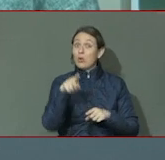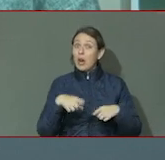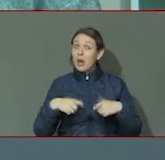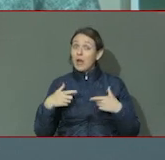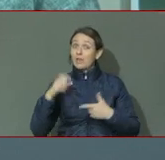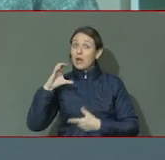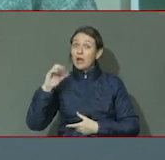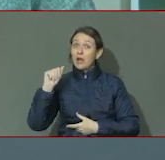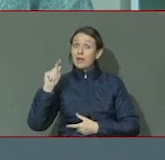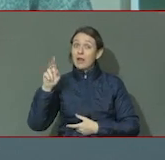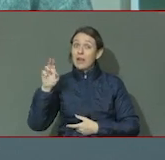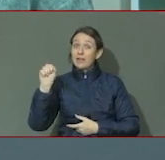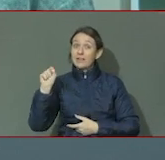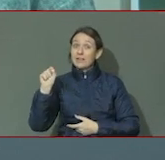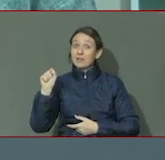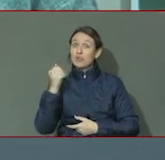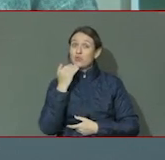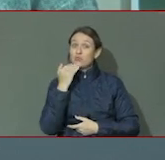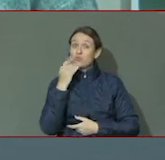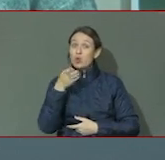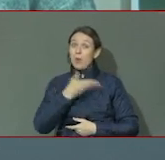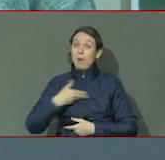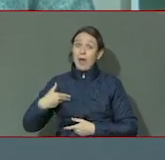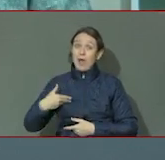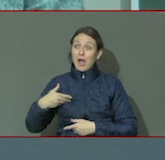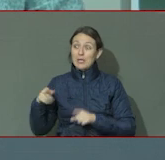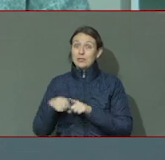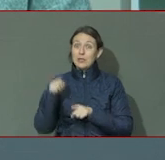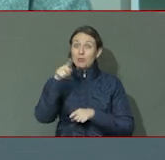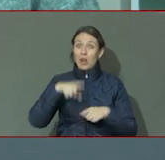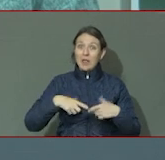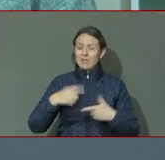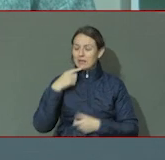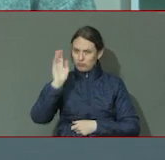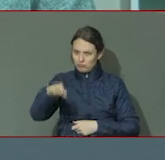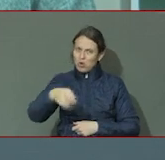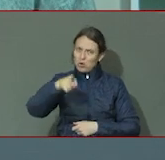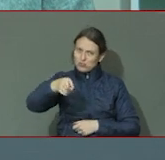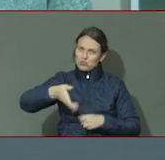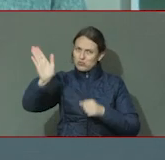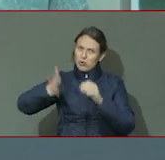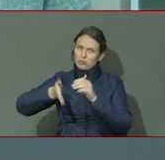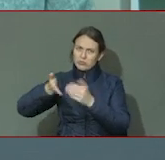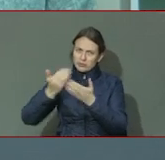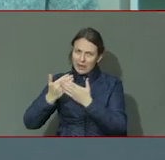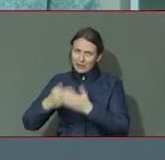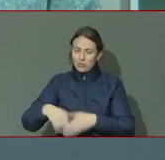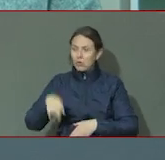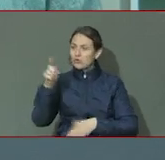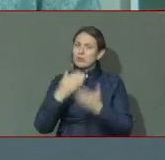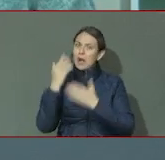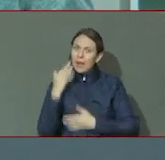catalyst. It's called your mother. They say, Sipho, you must go and study now. Sipho, when are you going to